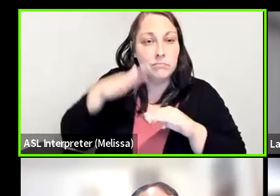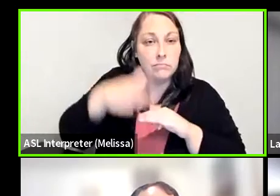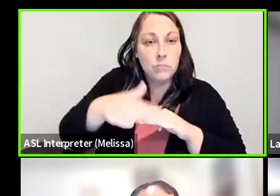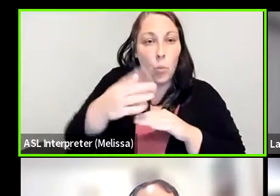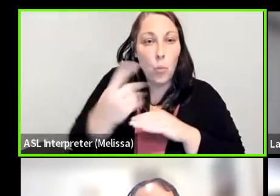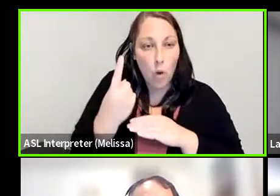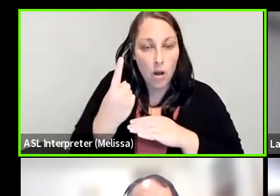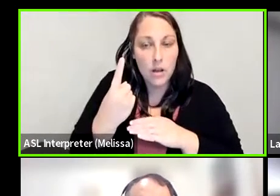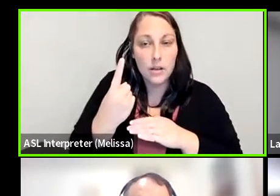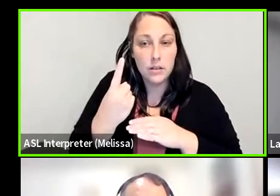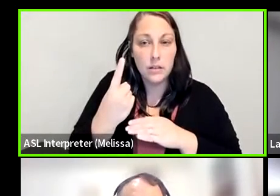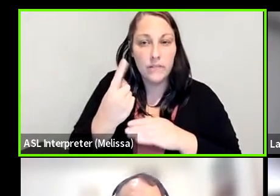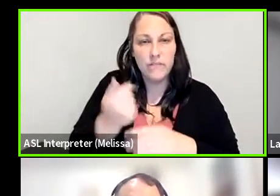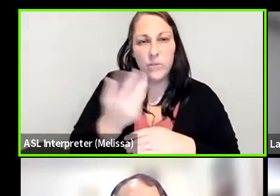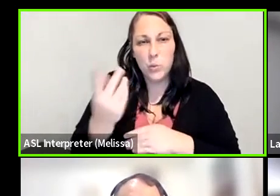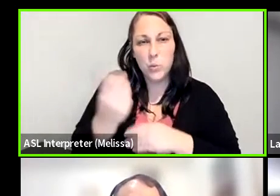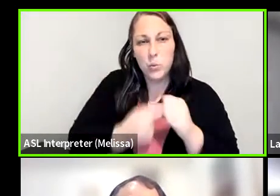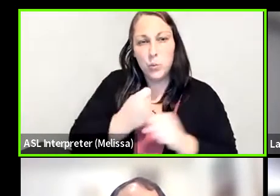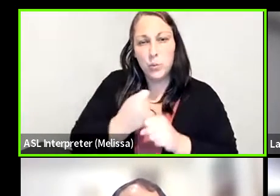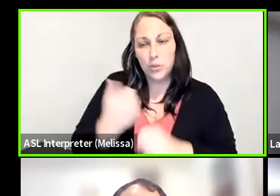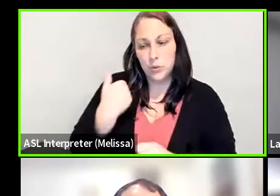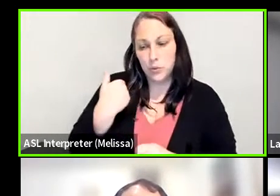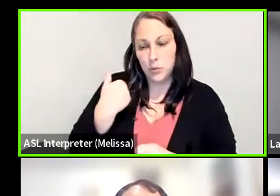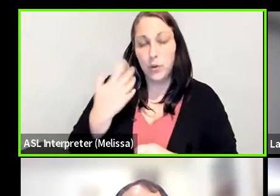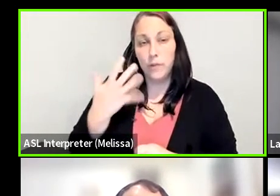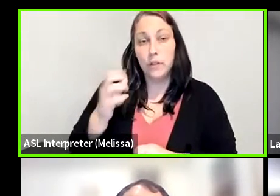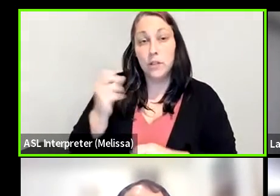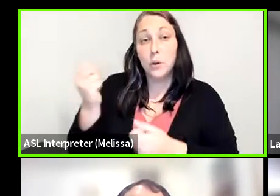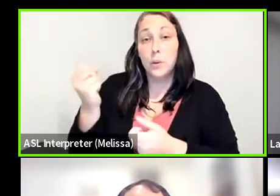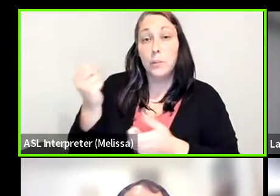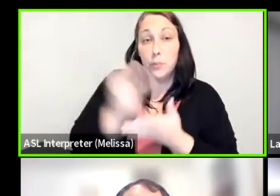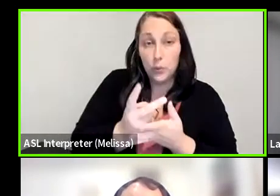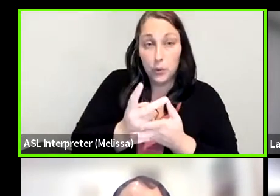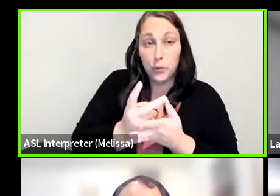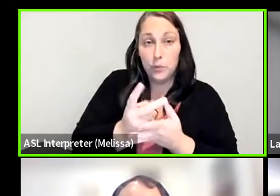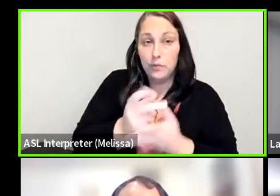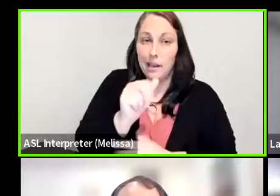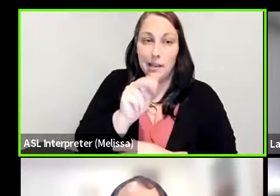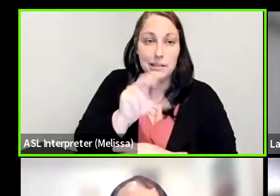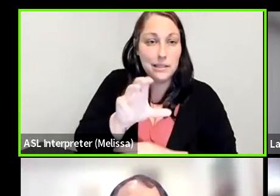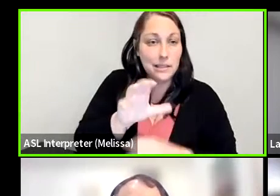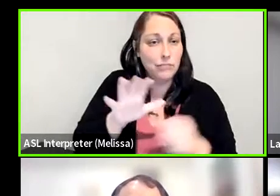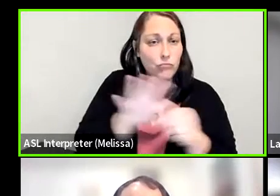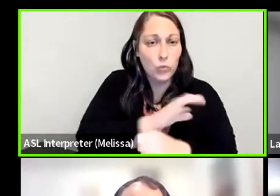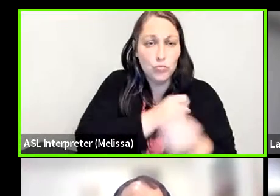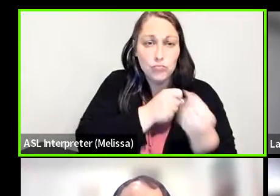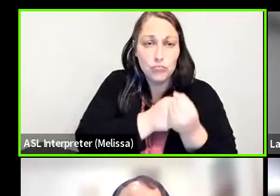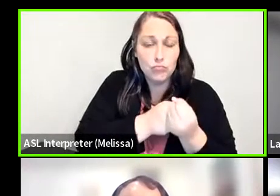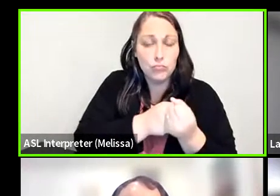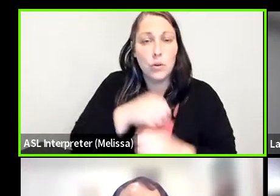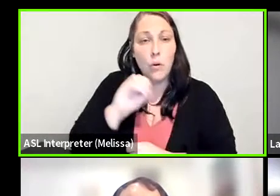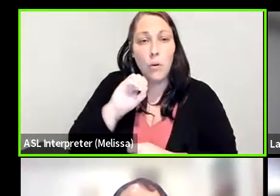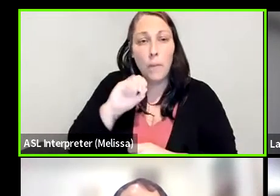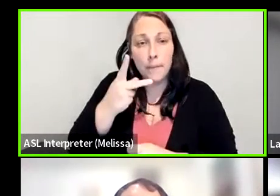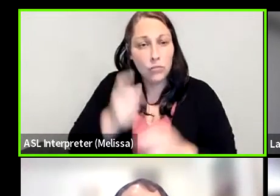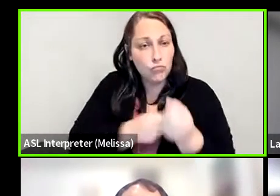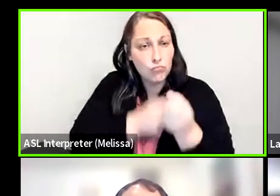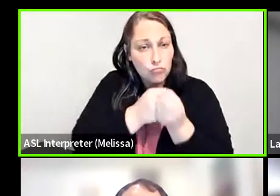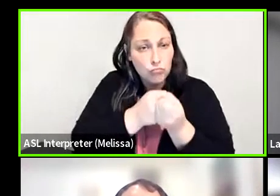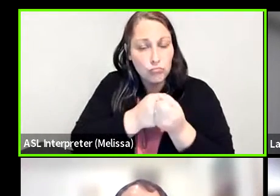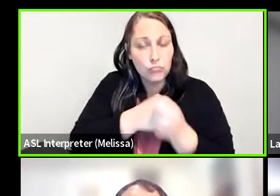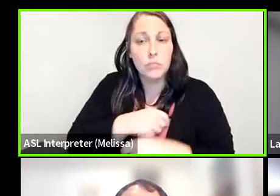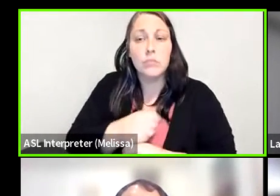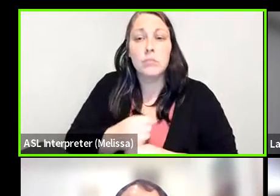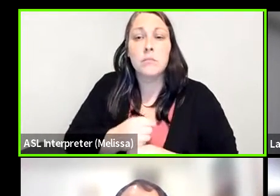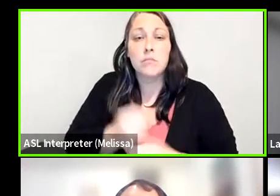back that was approved with the ANC's full support and OP's support. So we've got the community